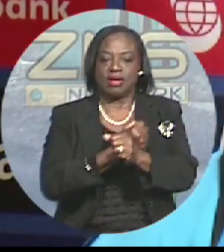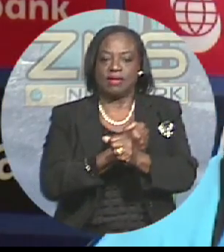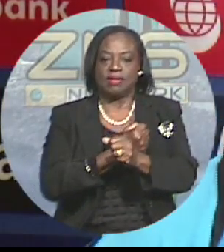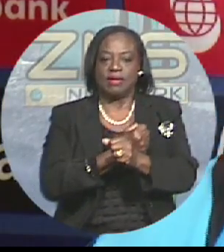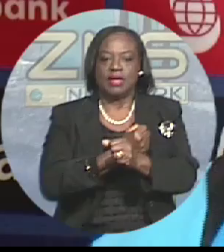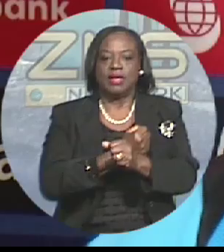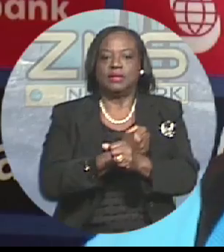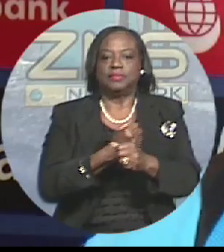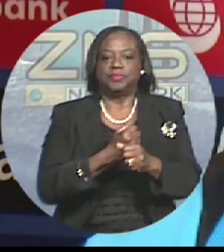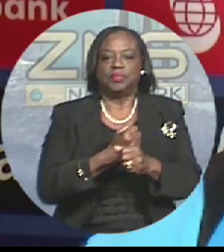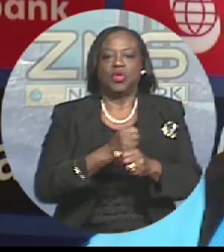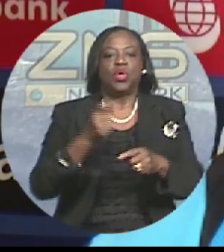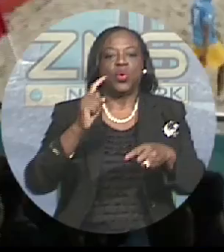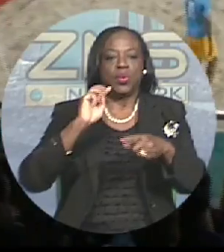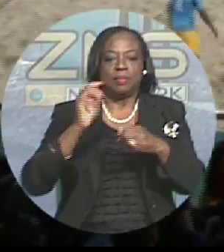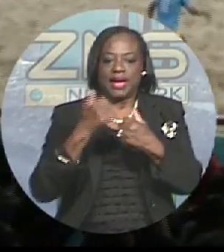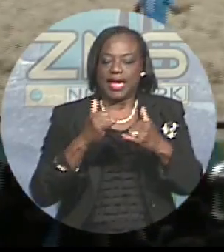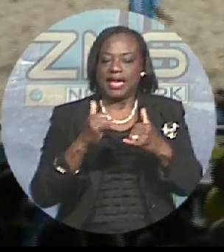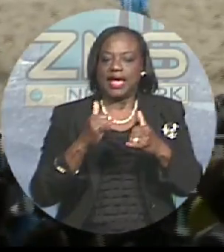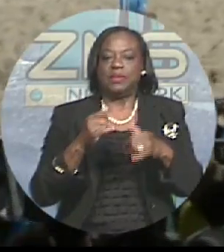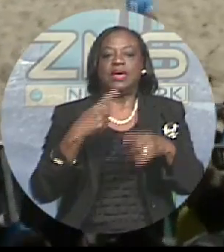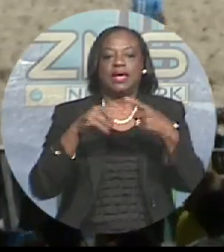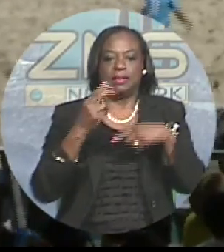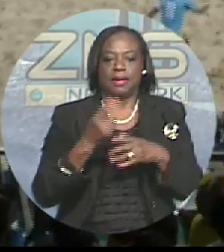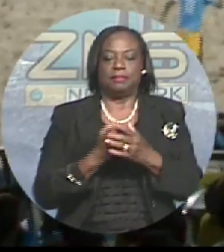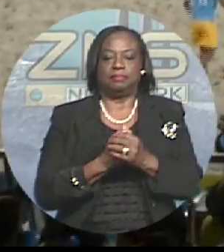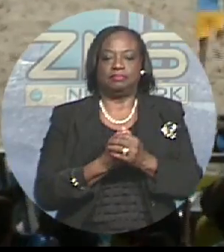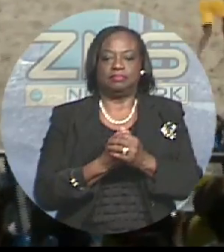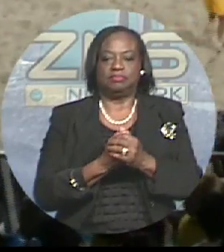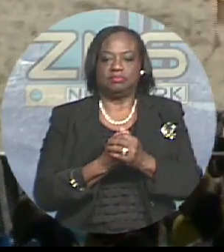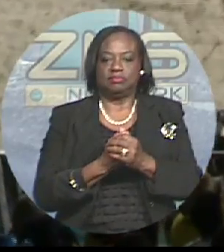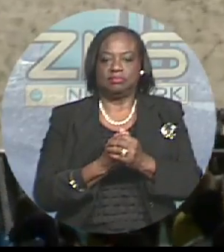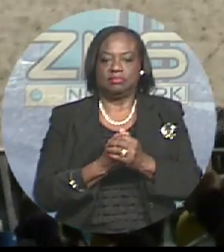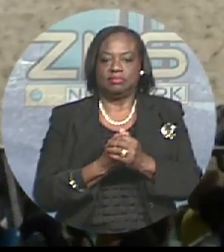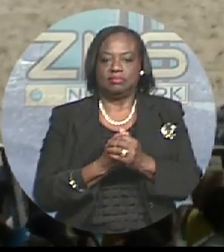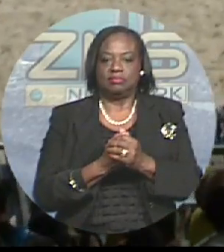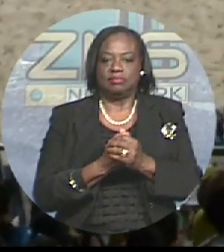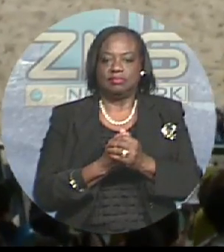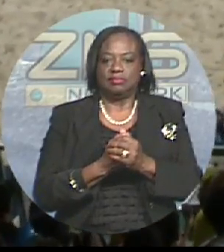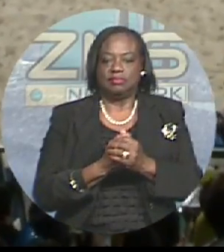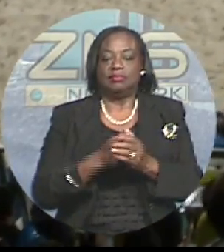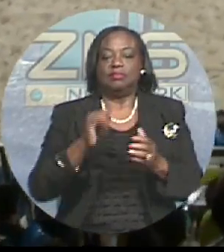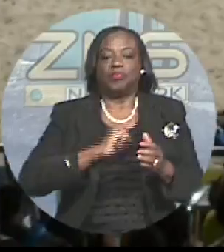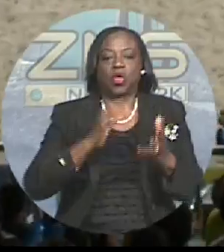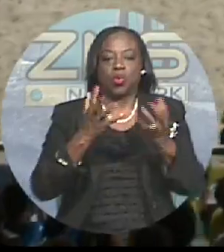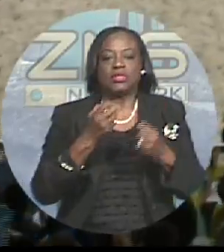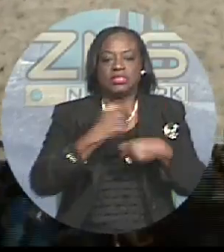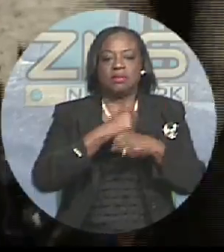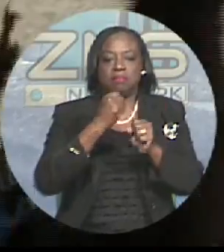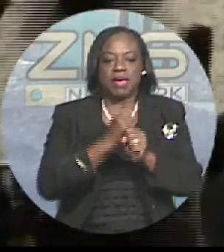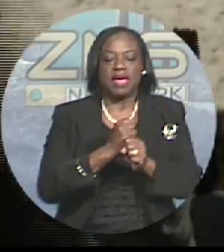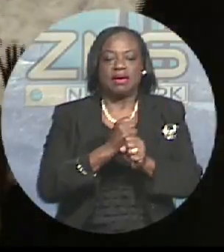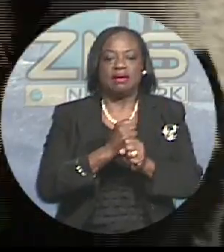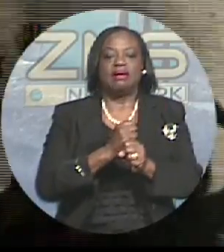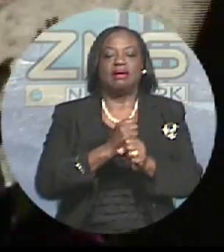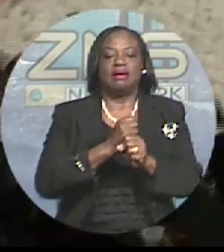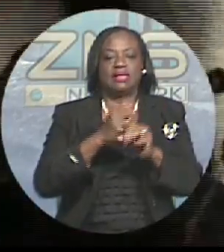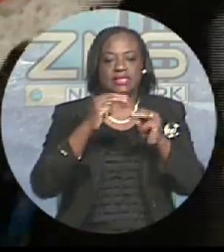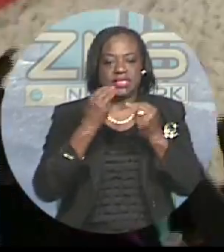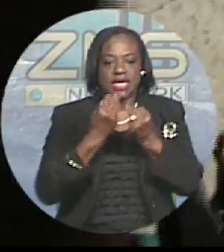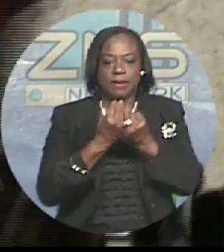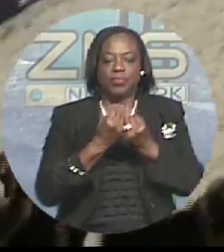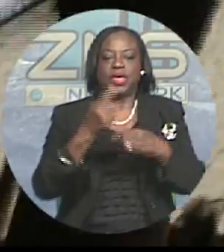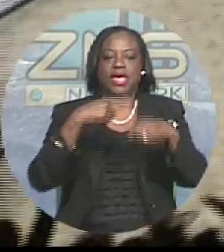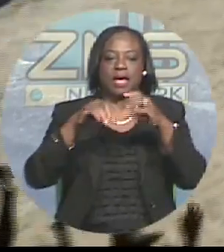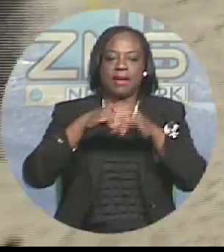and come out victorious, and that's what we did tonight. I'm not worried about the goal scorer. I just worried about the team, We came out, we trained hard, so we